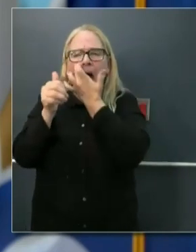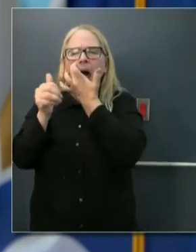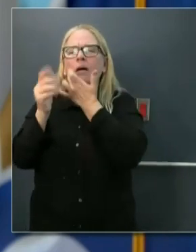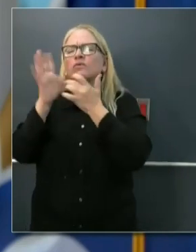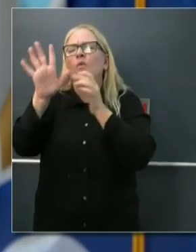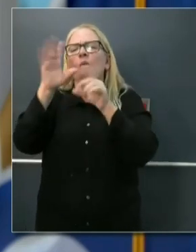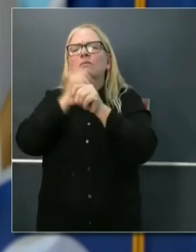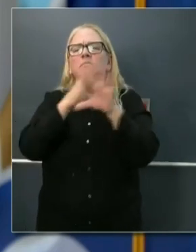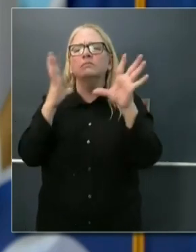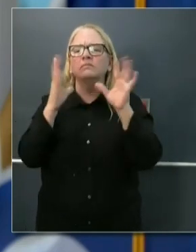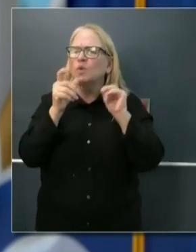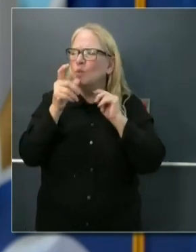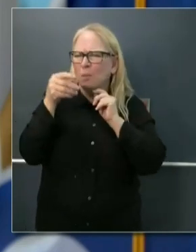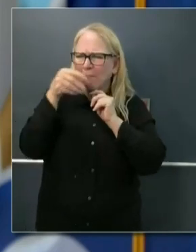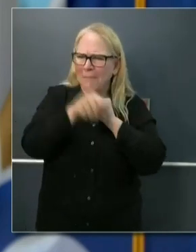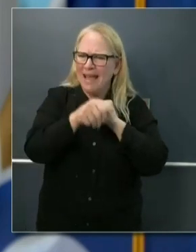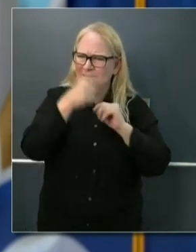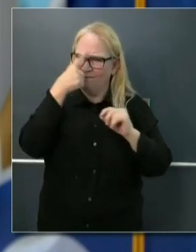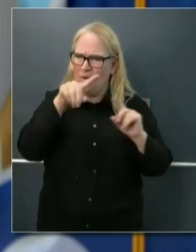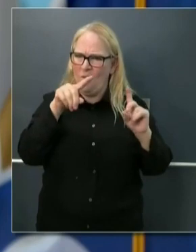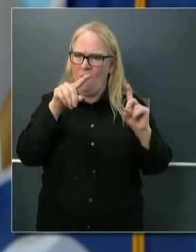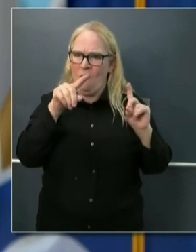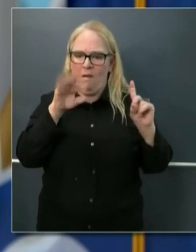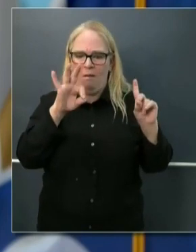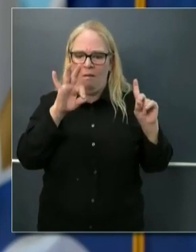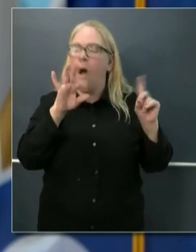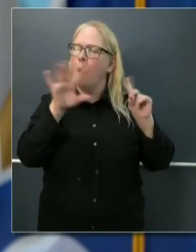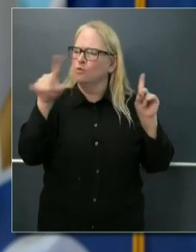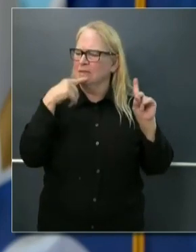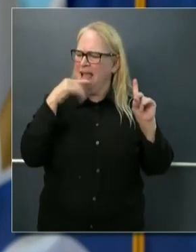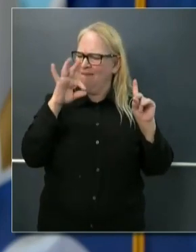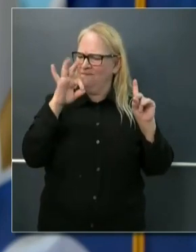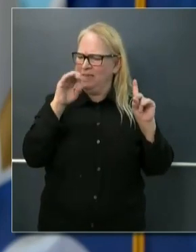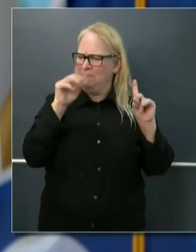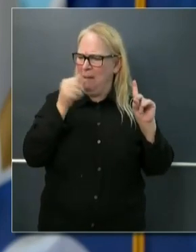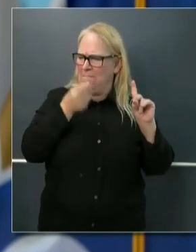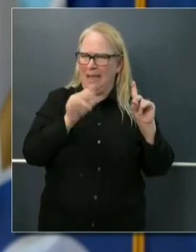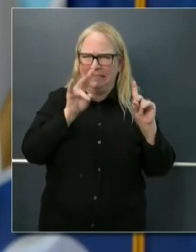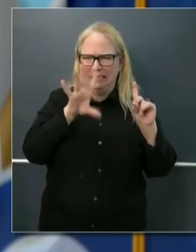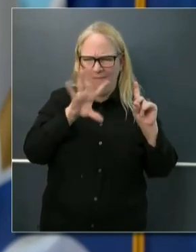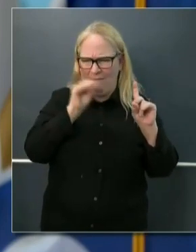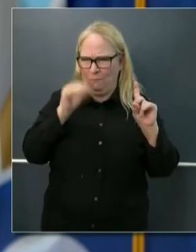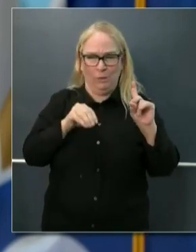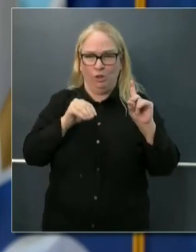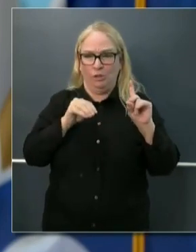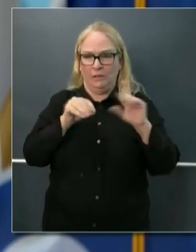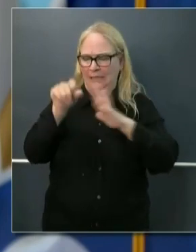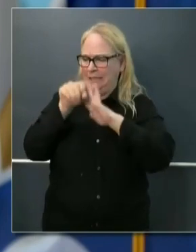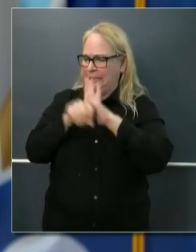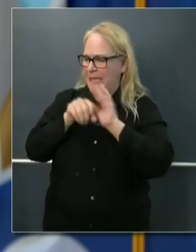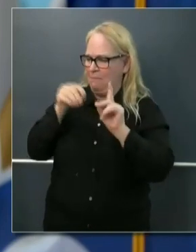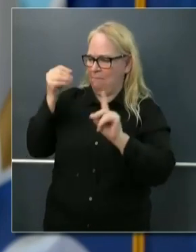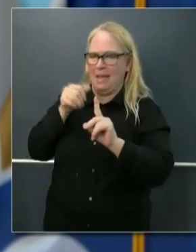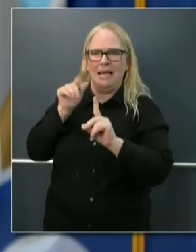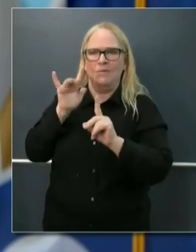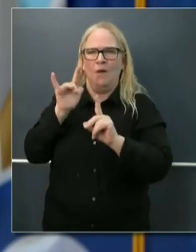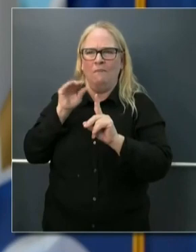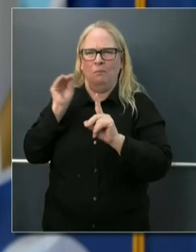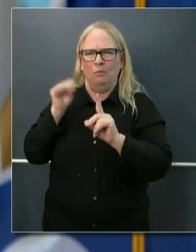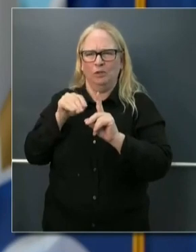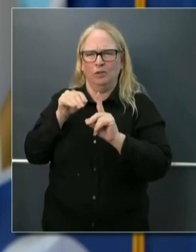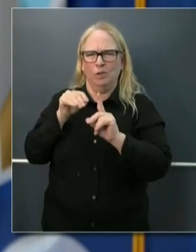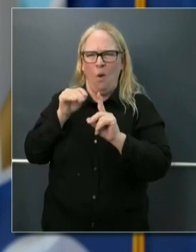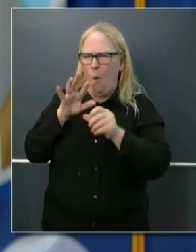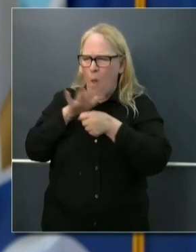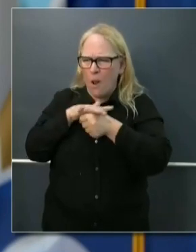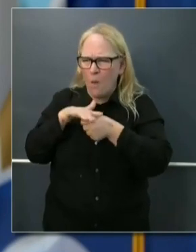this FEMA 75%, it sounds like, and then 75% of the state picking up the local government's cost, if